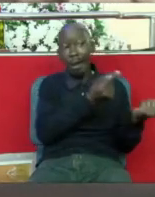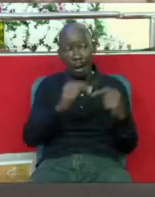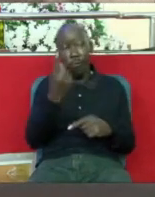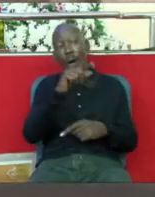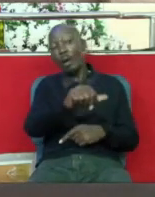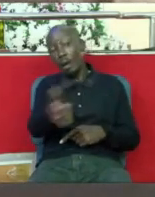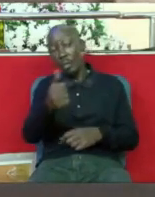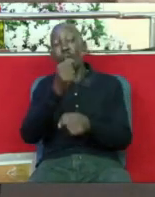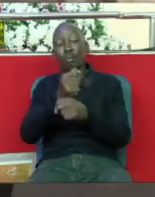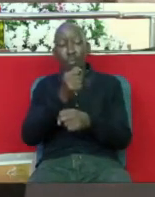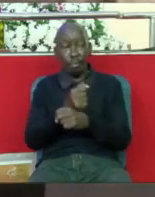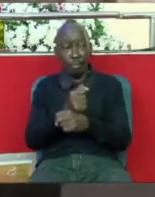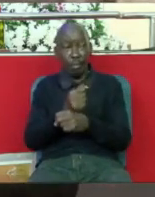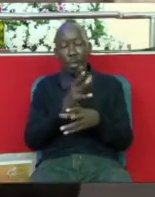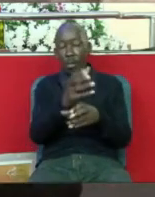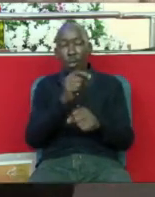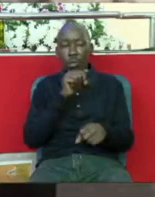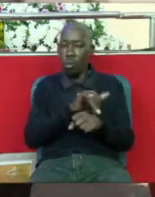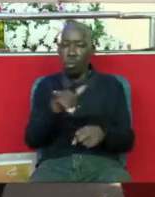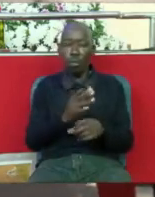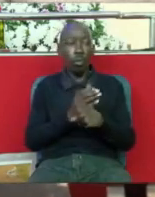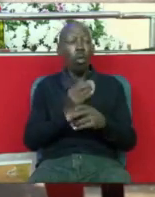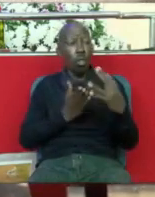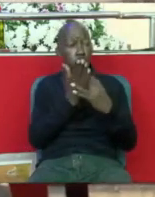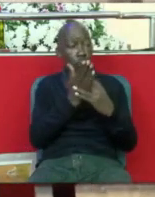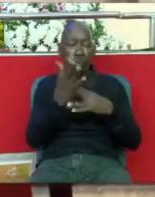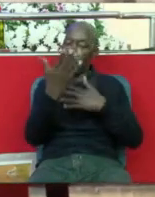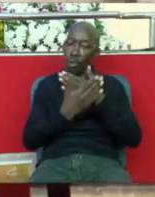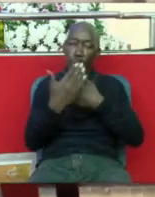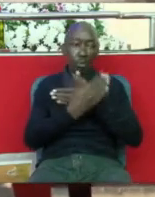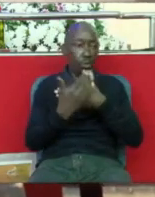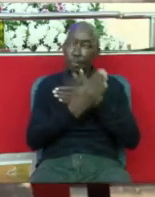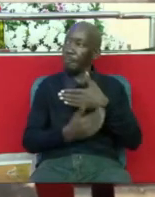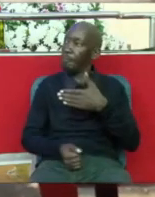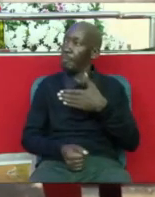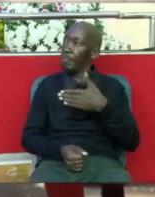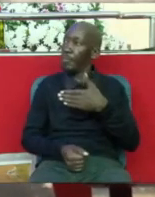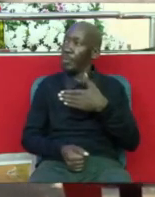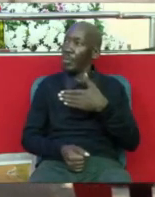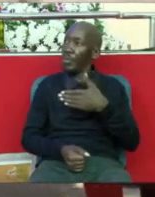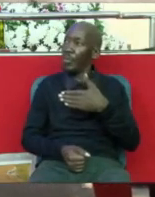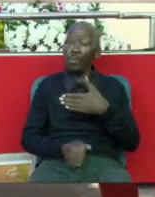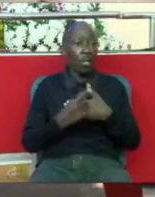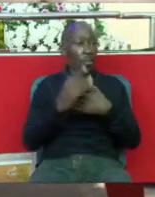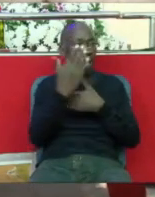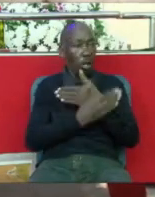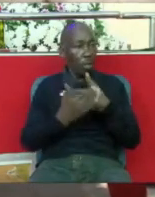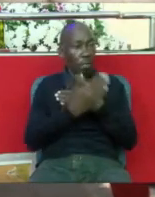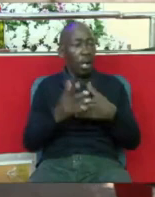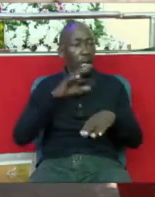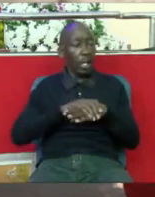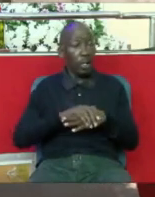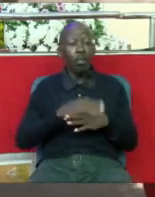uchukue kazi nyingine. So we used to get those assignments through the computer. Na hivyo basi tulikuwa tunapewa hayo majukumu kupitia tarakilishi. So the computer was keeping track of how